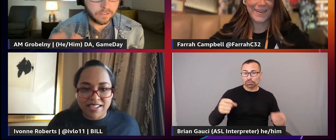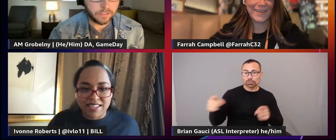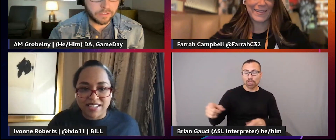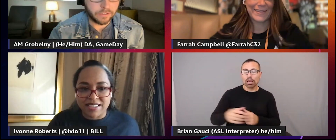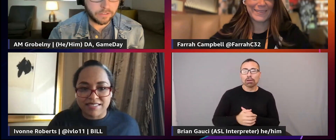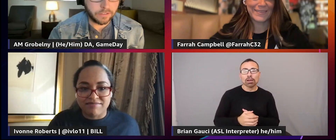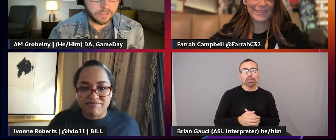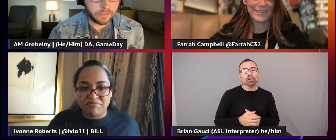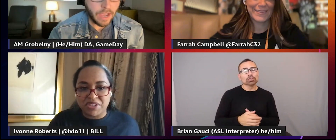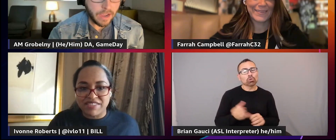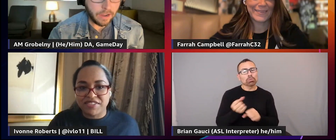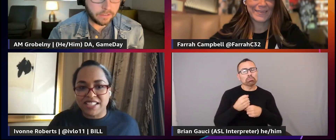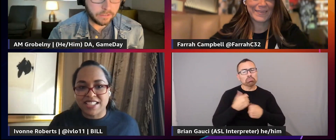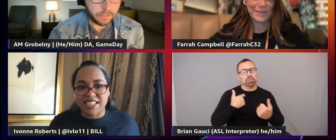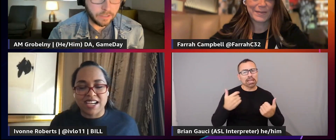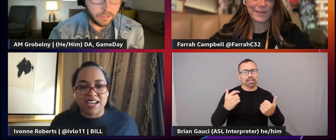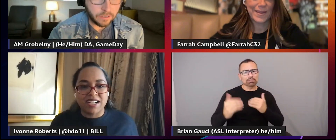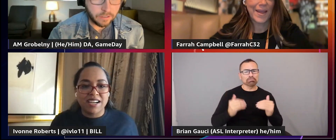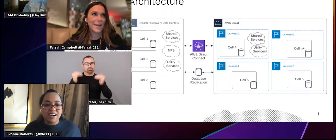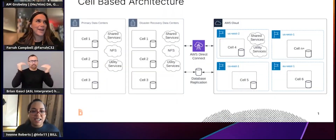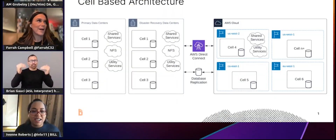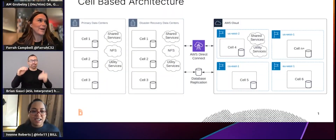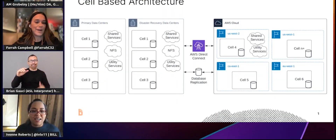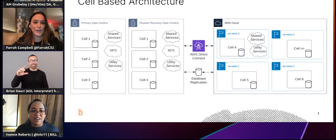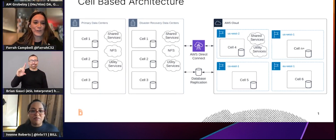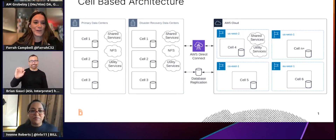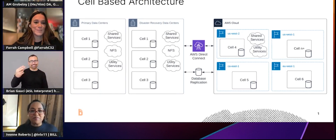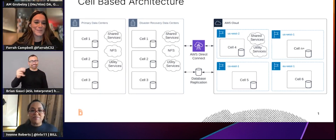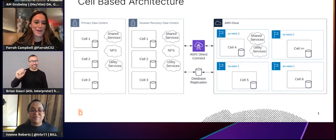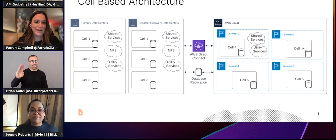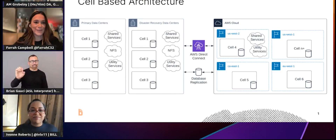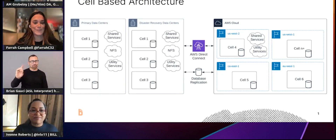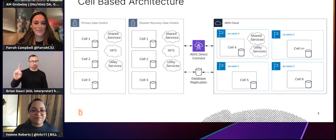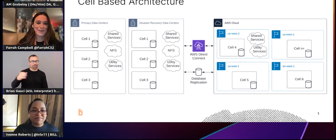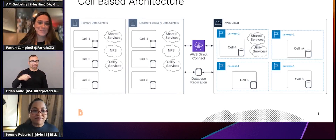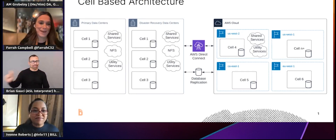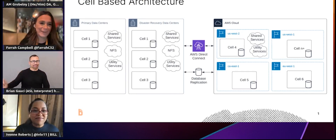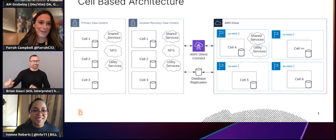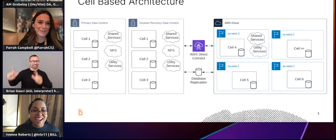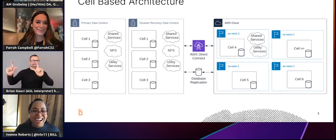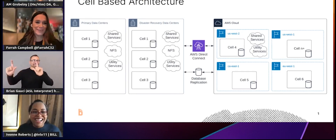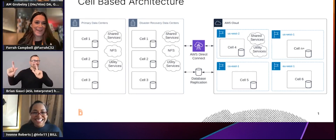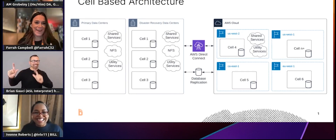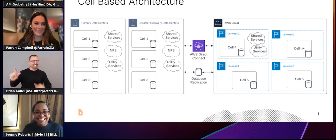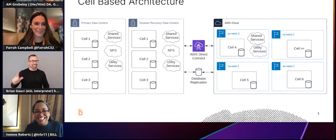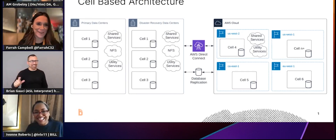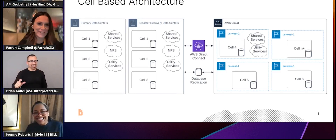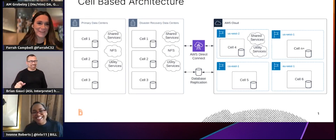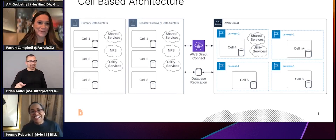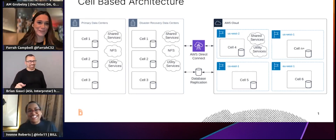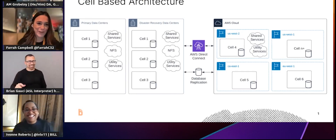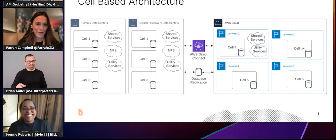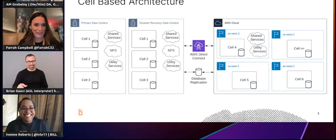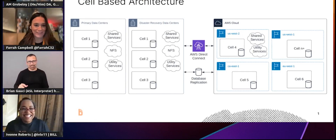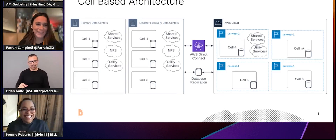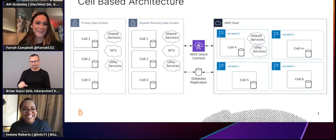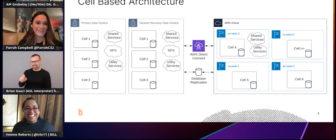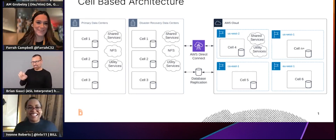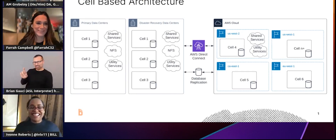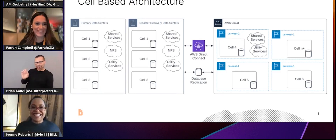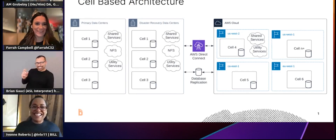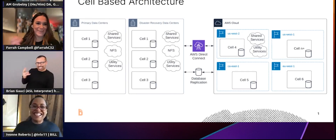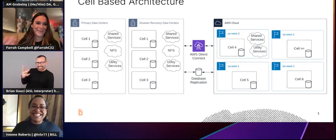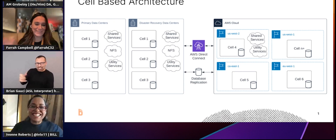the slides I could briefly share. Let me ask. Well, you read my mind. You read my mind. I was just going to ask you anything you could show us so we